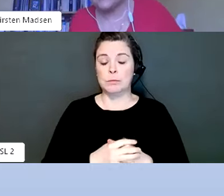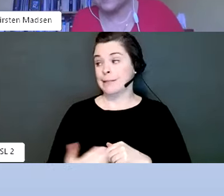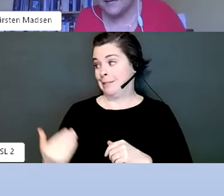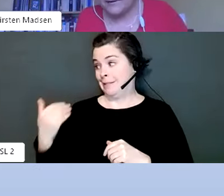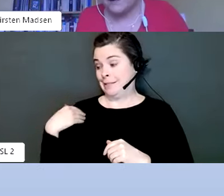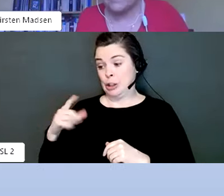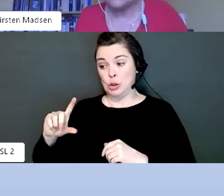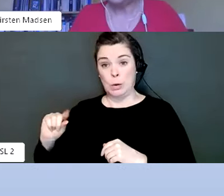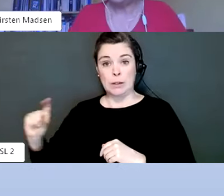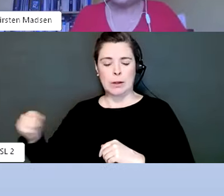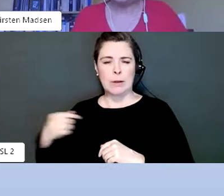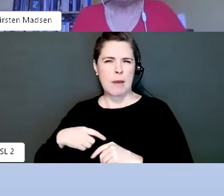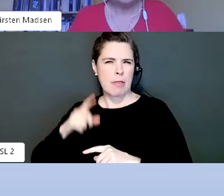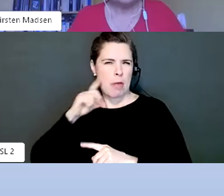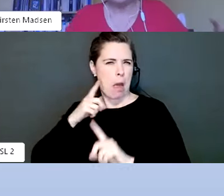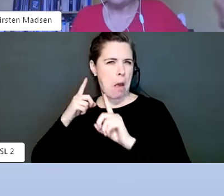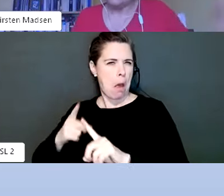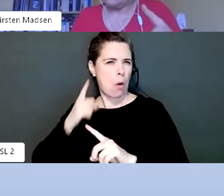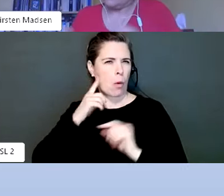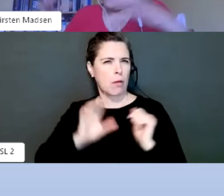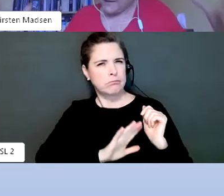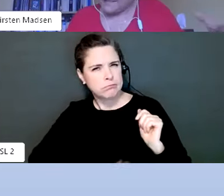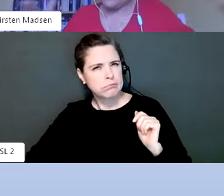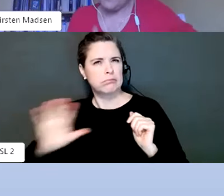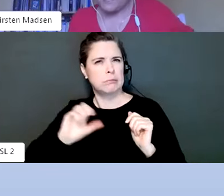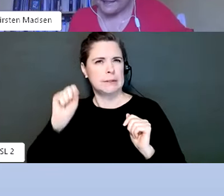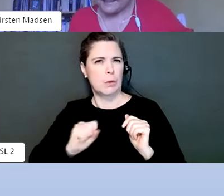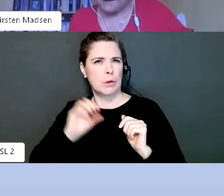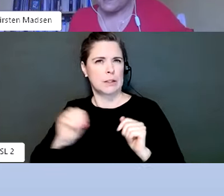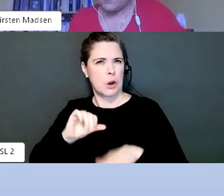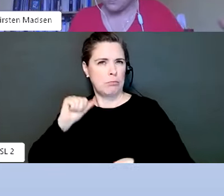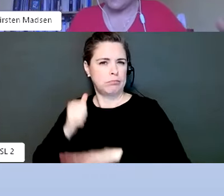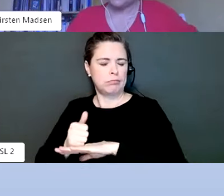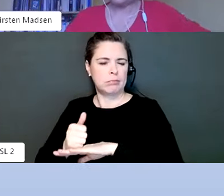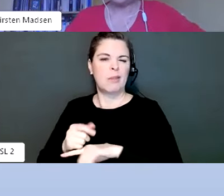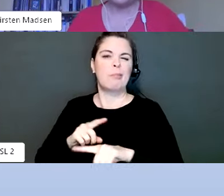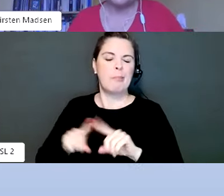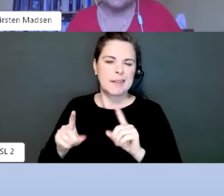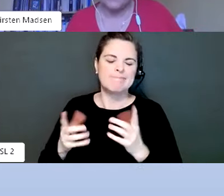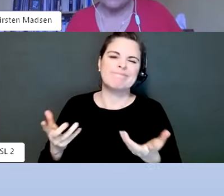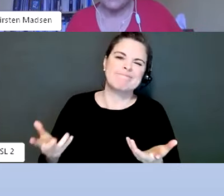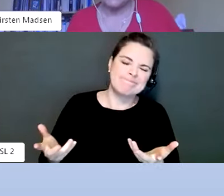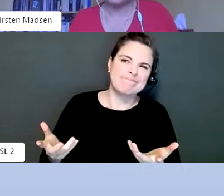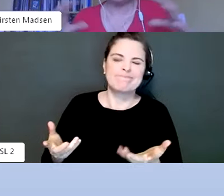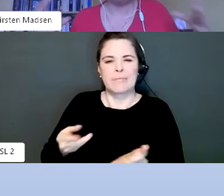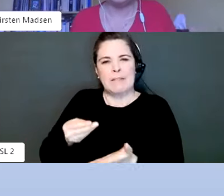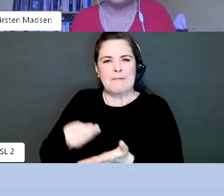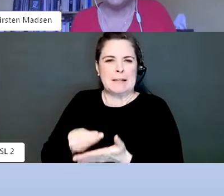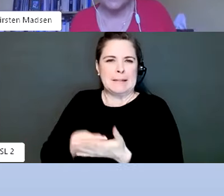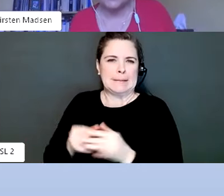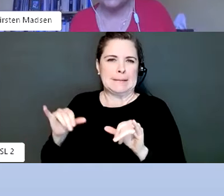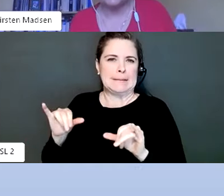Southern Ontario, but the funding remains the same as it was, so we've had to scale back to keep it